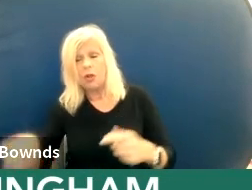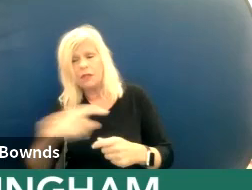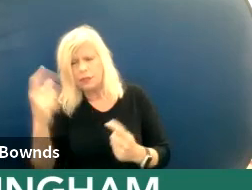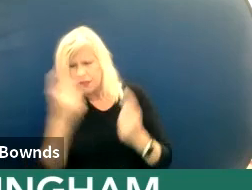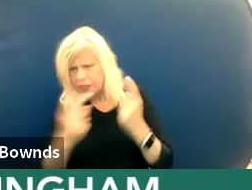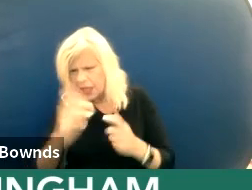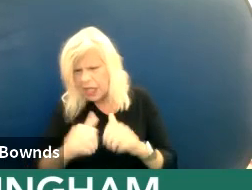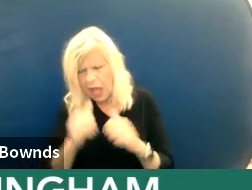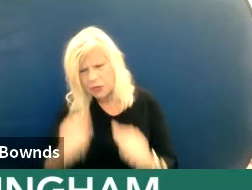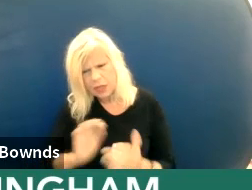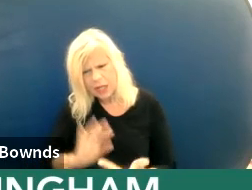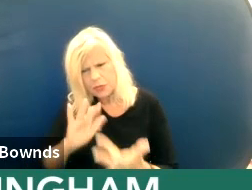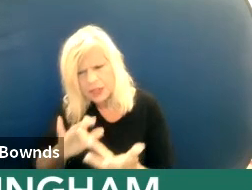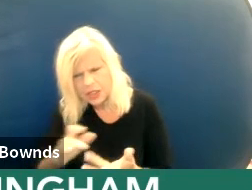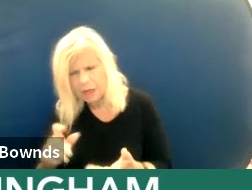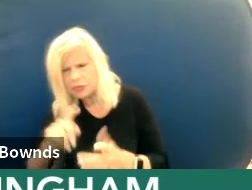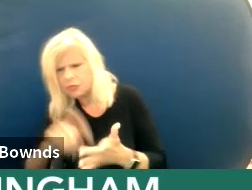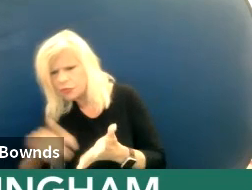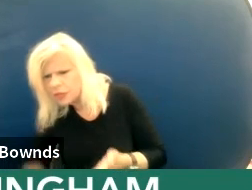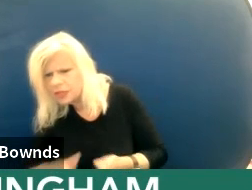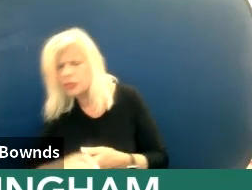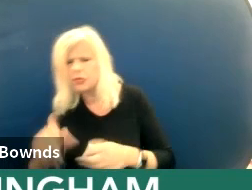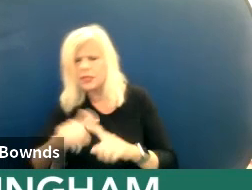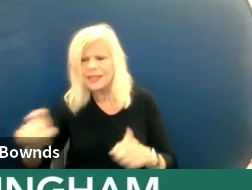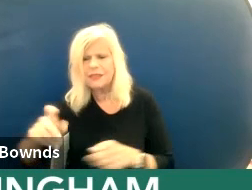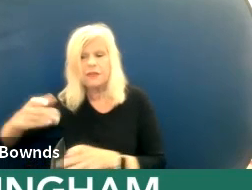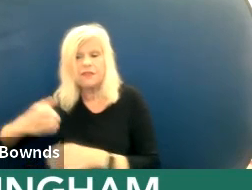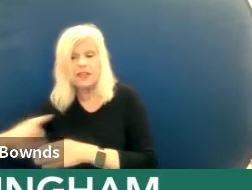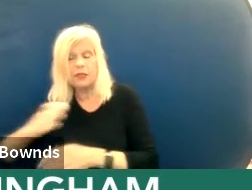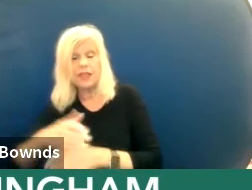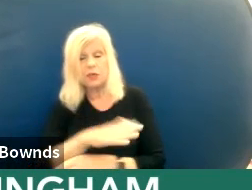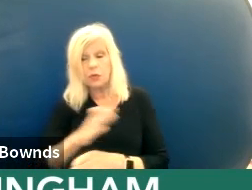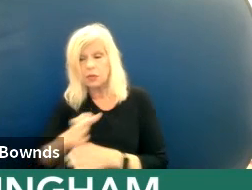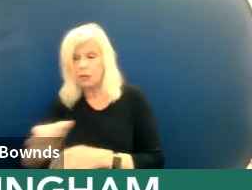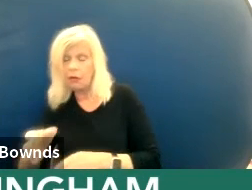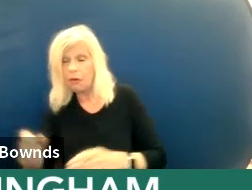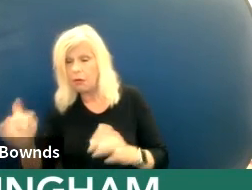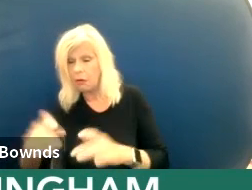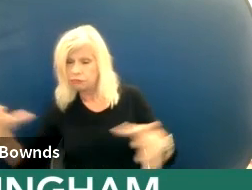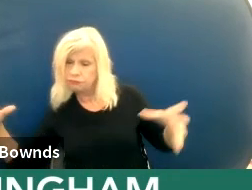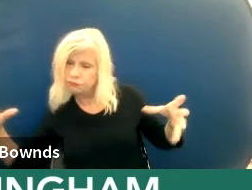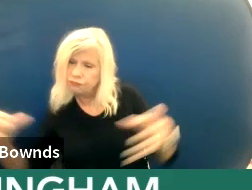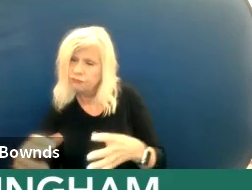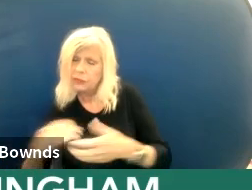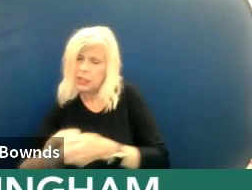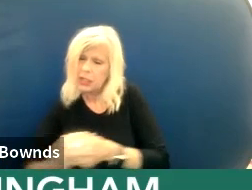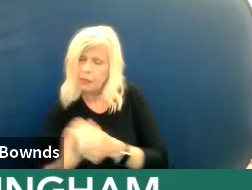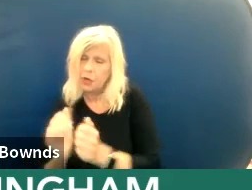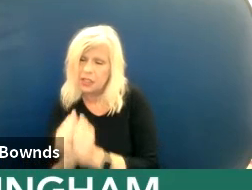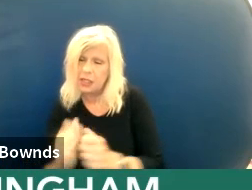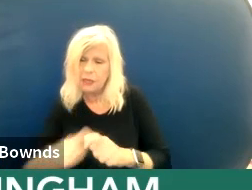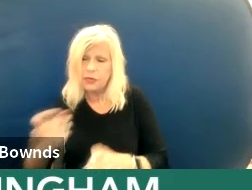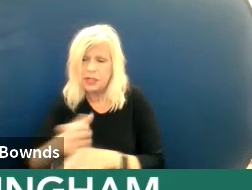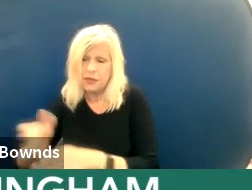in which you could reach out to a researcher in a different disciplinary field and potentially explore a collaboration this year. Perhaps a